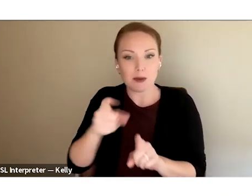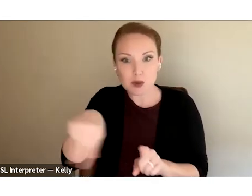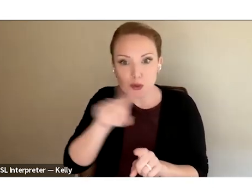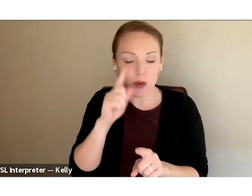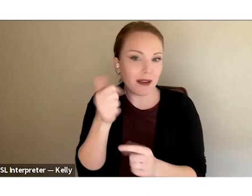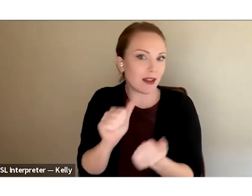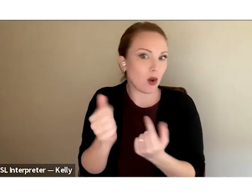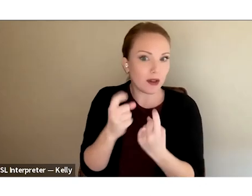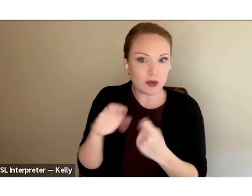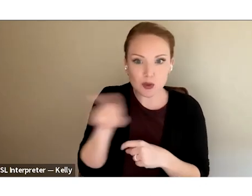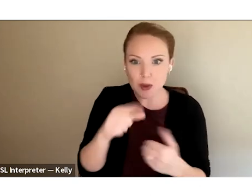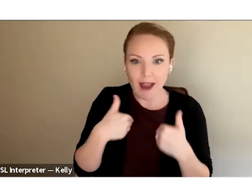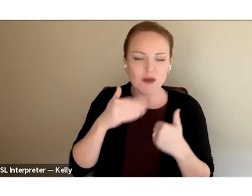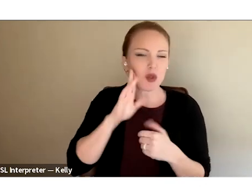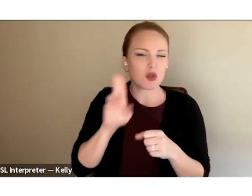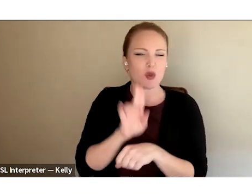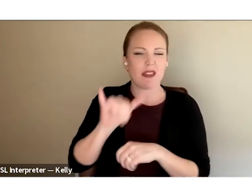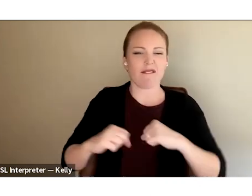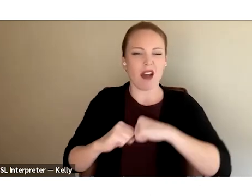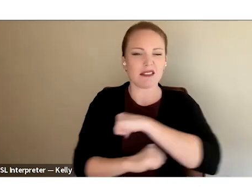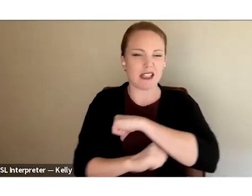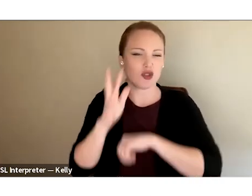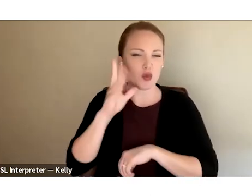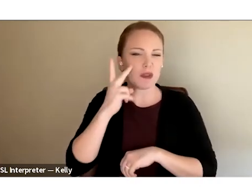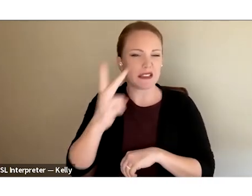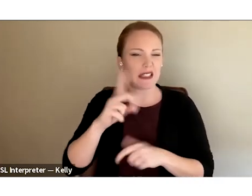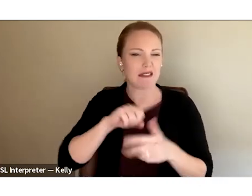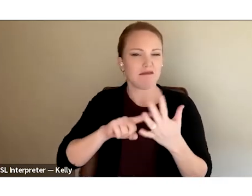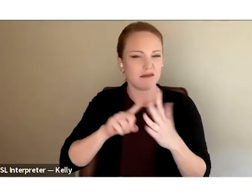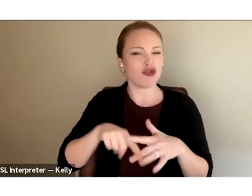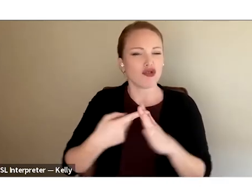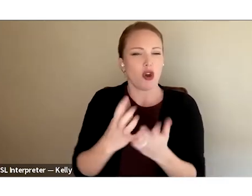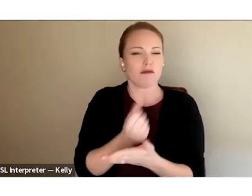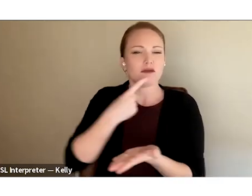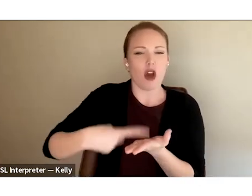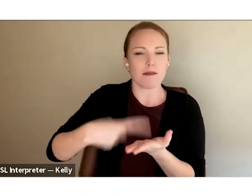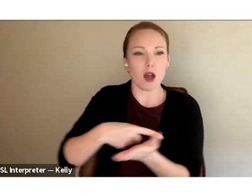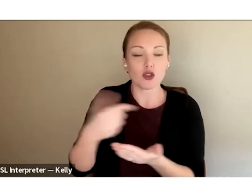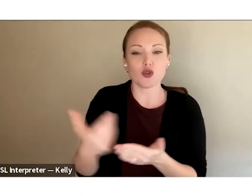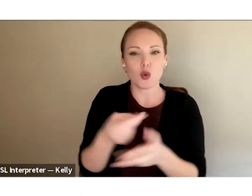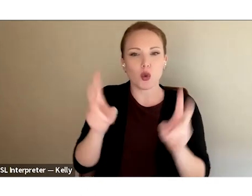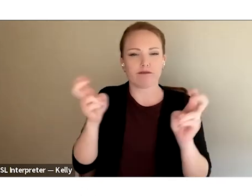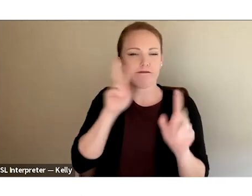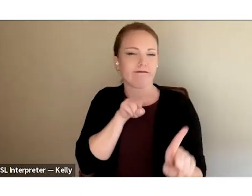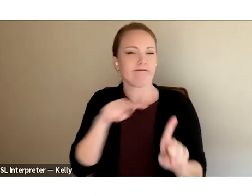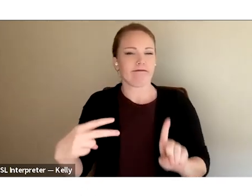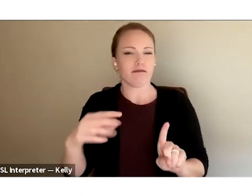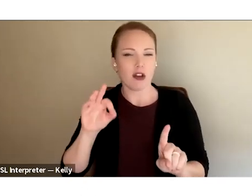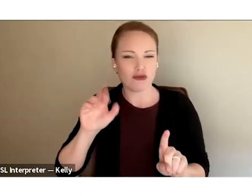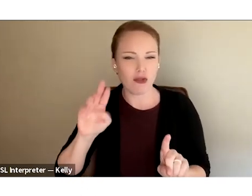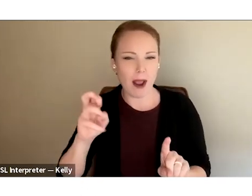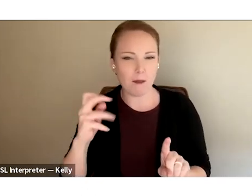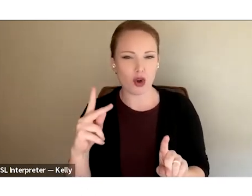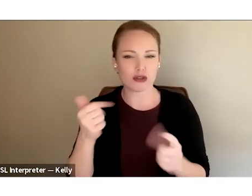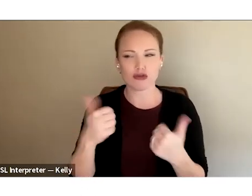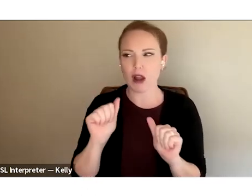might have. And we're going to use that foundation, as you'll see, to begin to talk about a new framework that I'm trying to explore